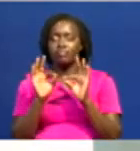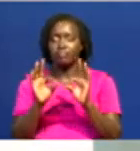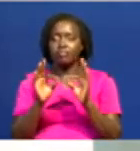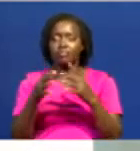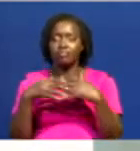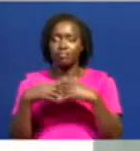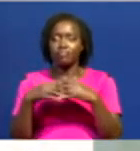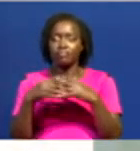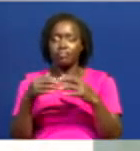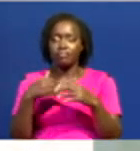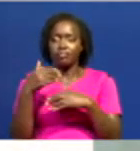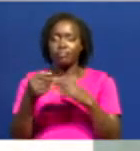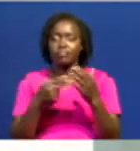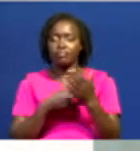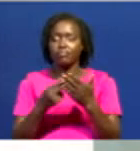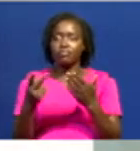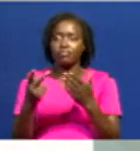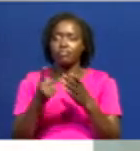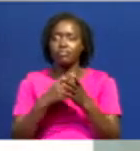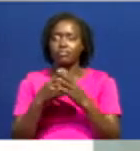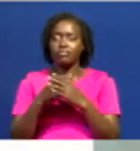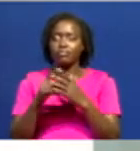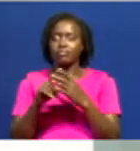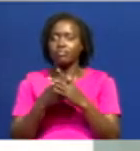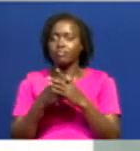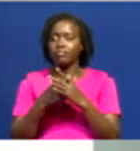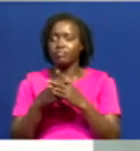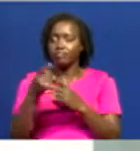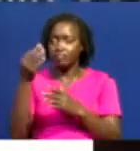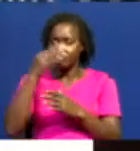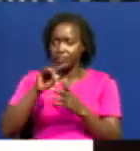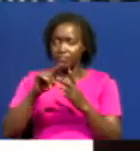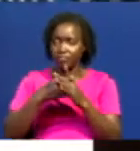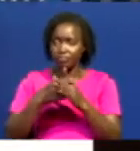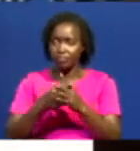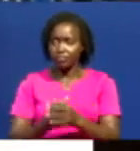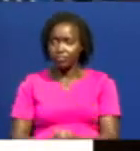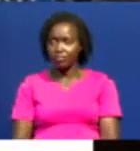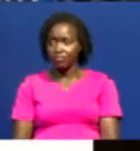in the next 2 months in an initial piloting phase.